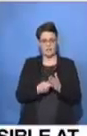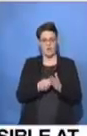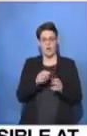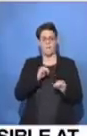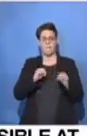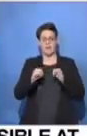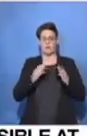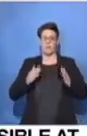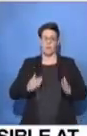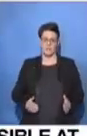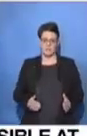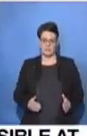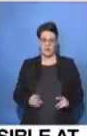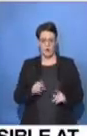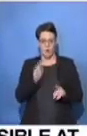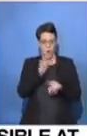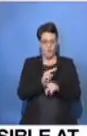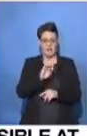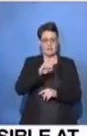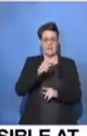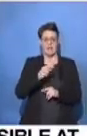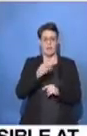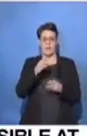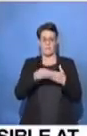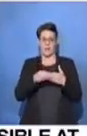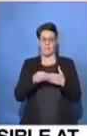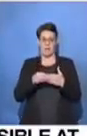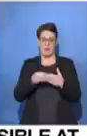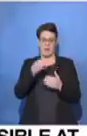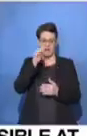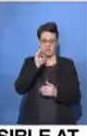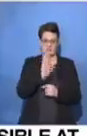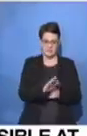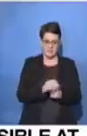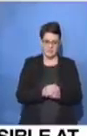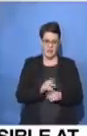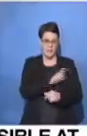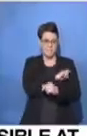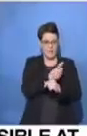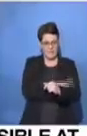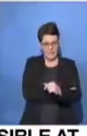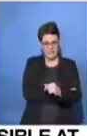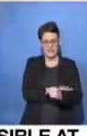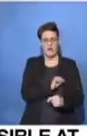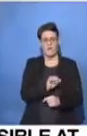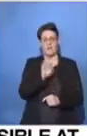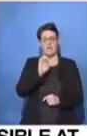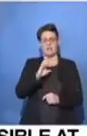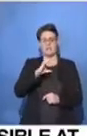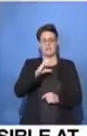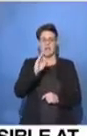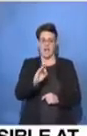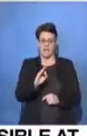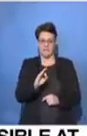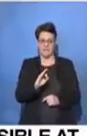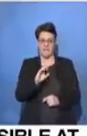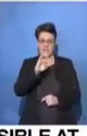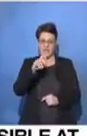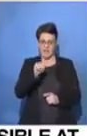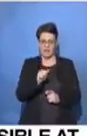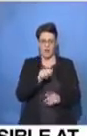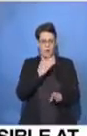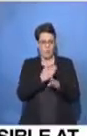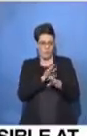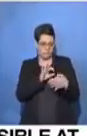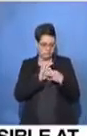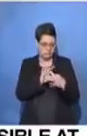bodies of the SADC member states. The mandate of the ECF SADC is to strengthen cooperation